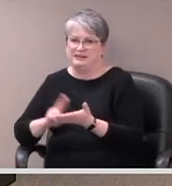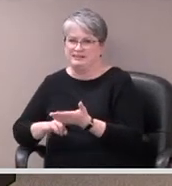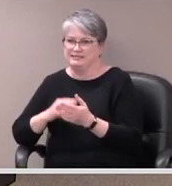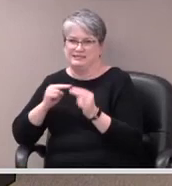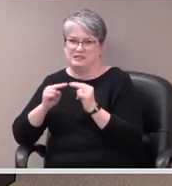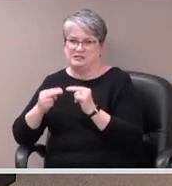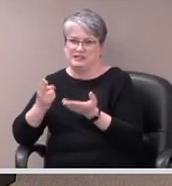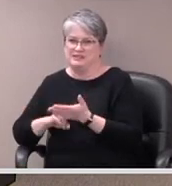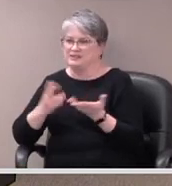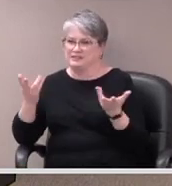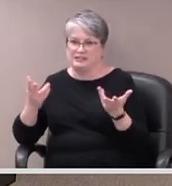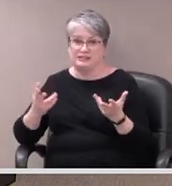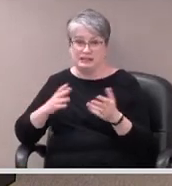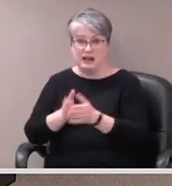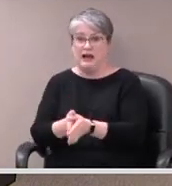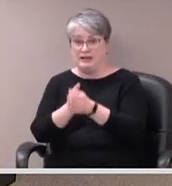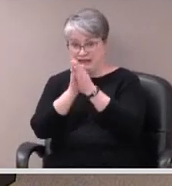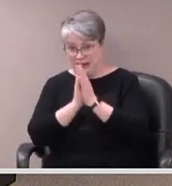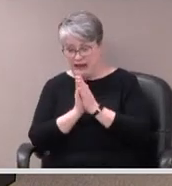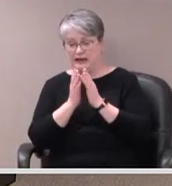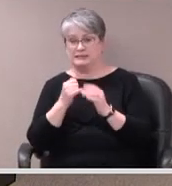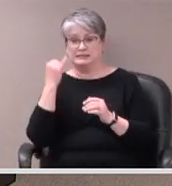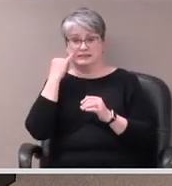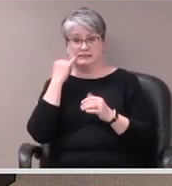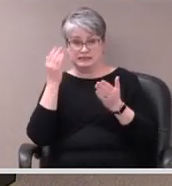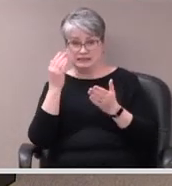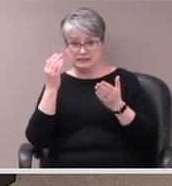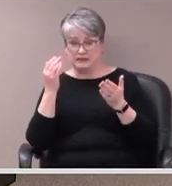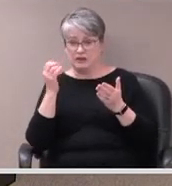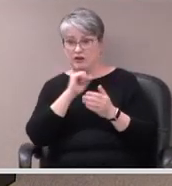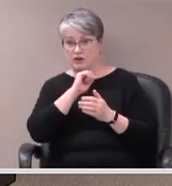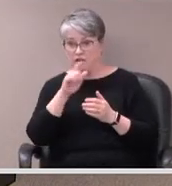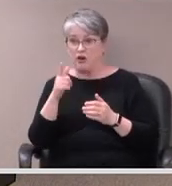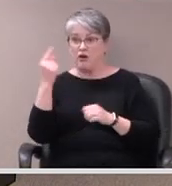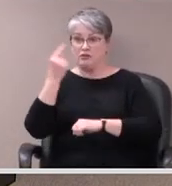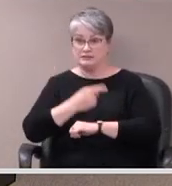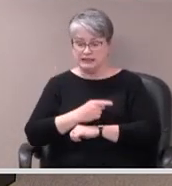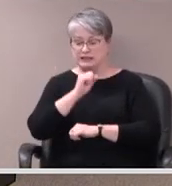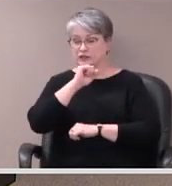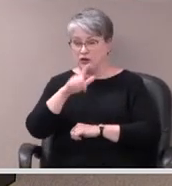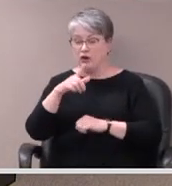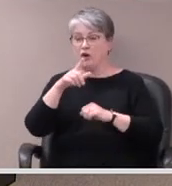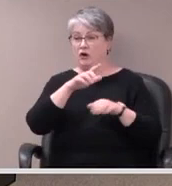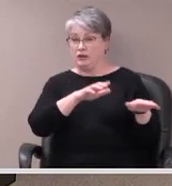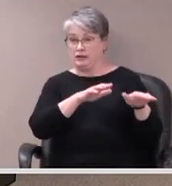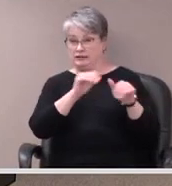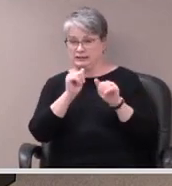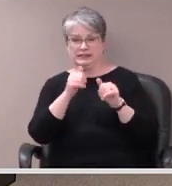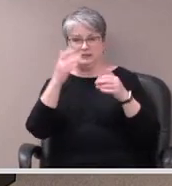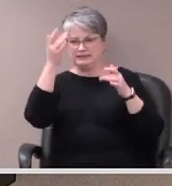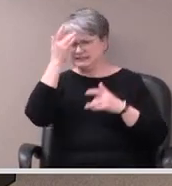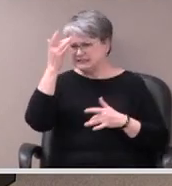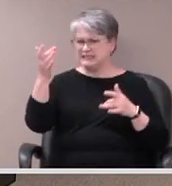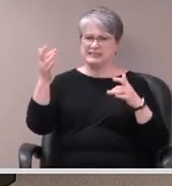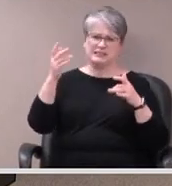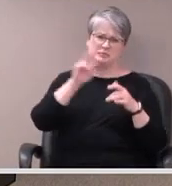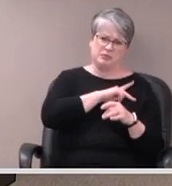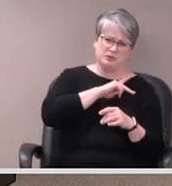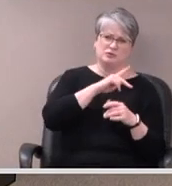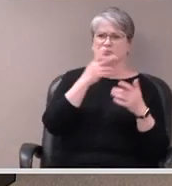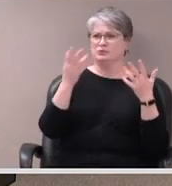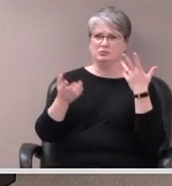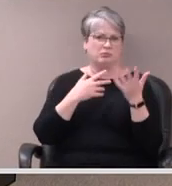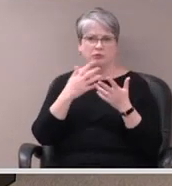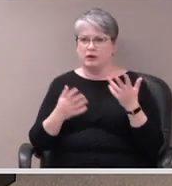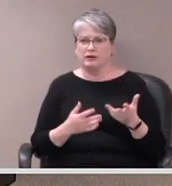Can't. I have actually proposed actually saying all days, all leave, any, whether it's sick, personal,